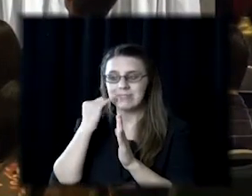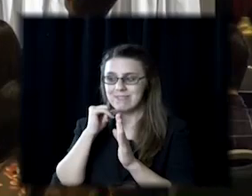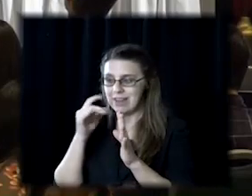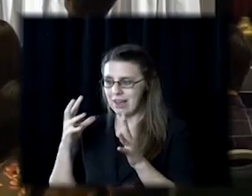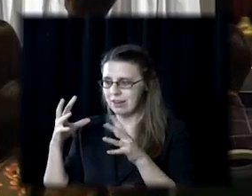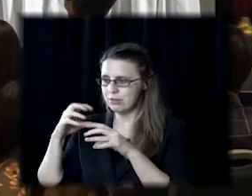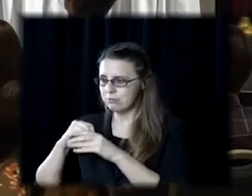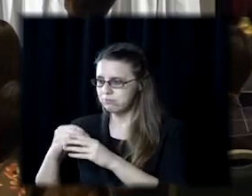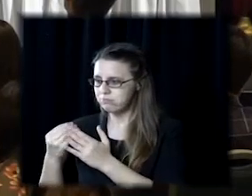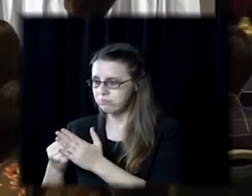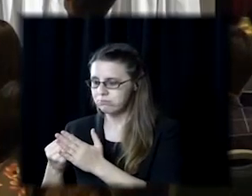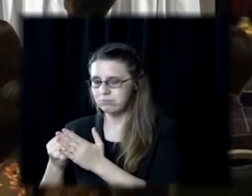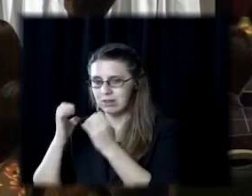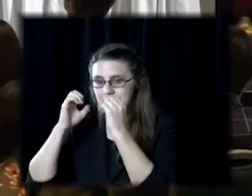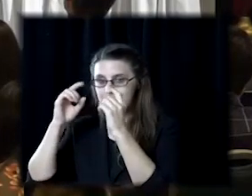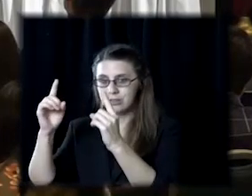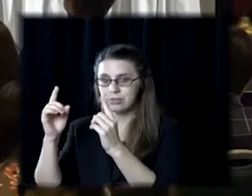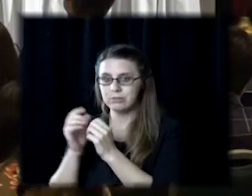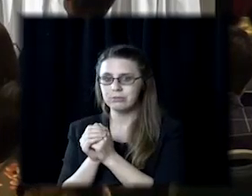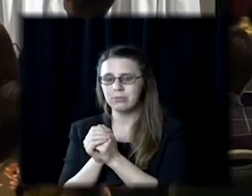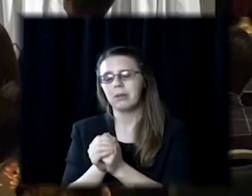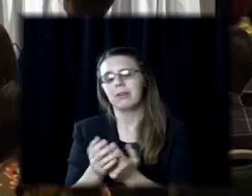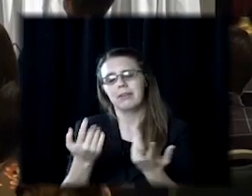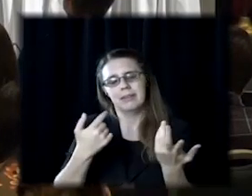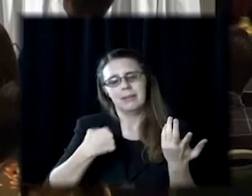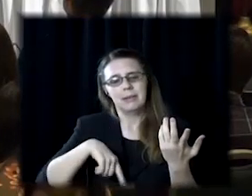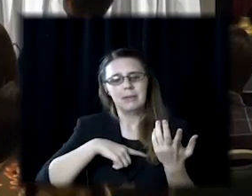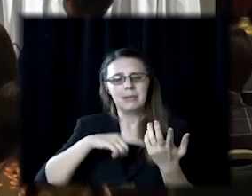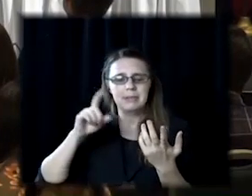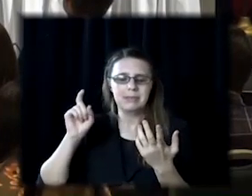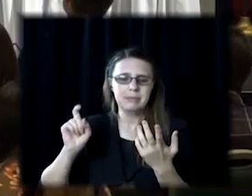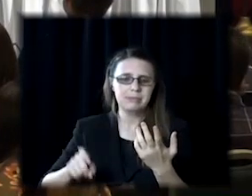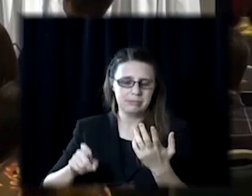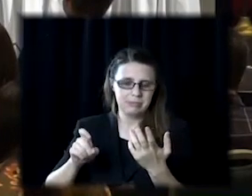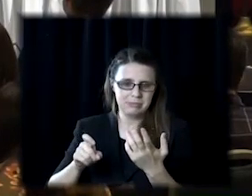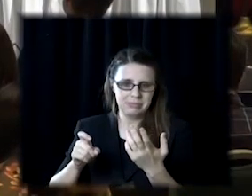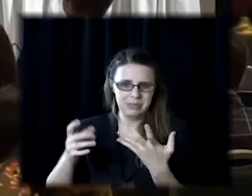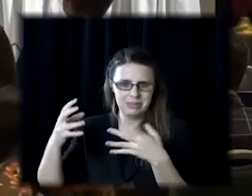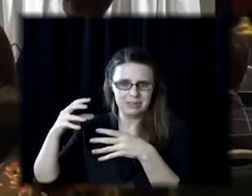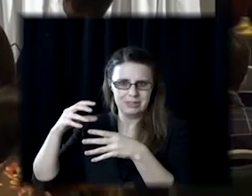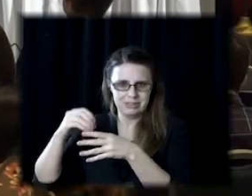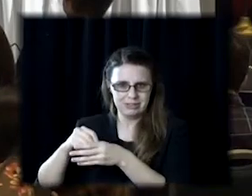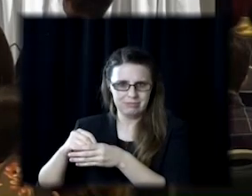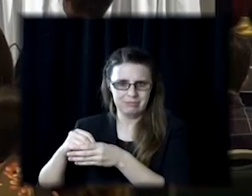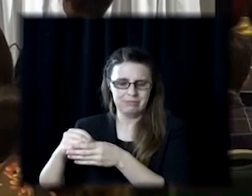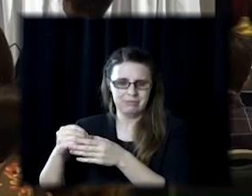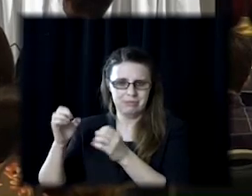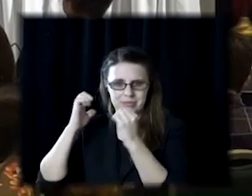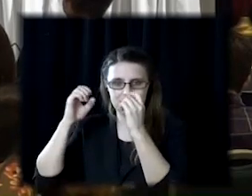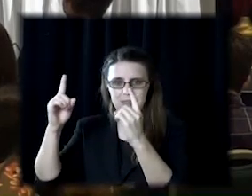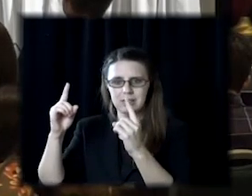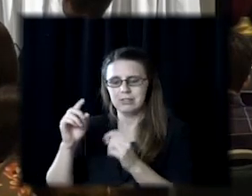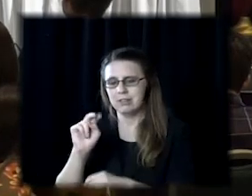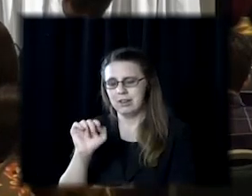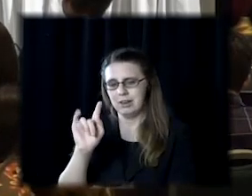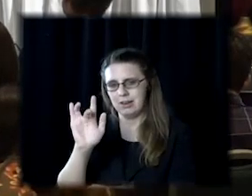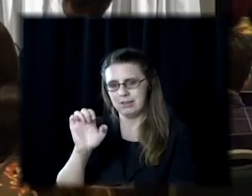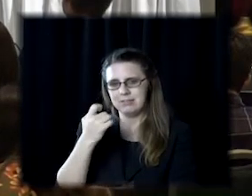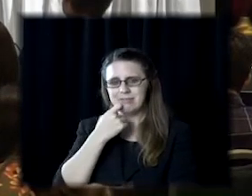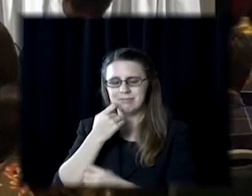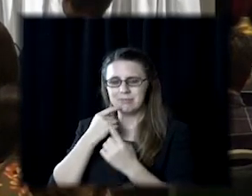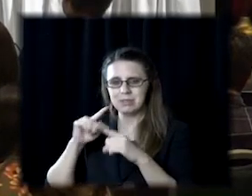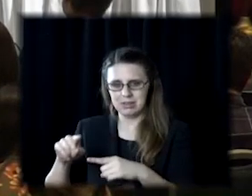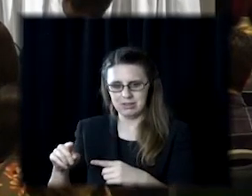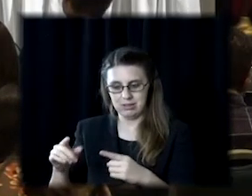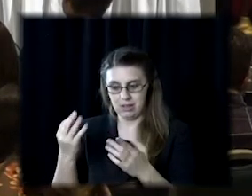example? The answer is, of course, we have to. I think that's what Natalie just answered, and we, and this fiscal plan definitely provides